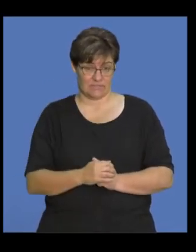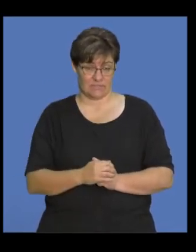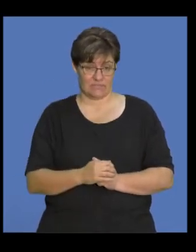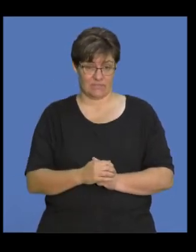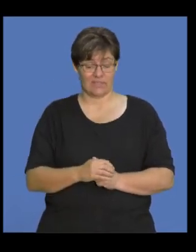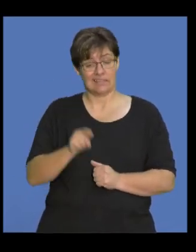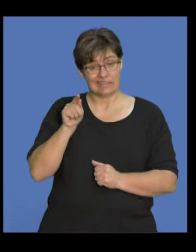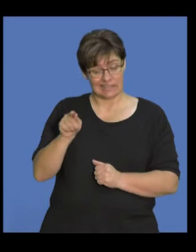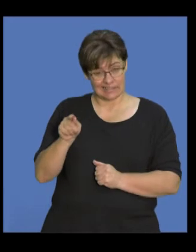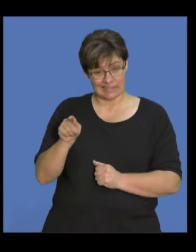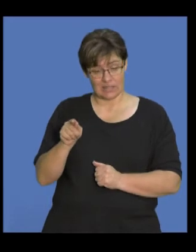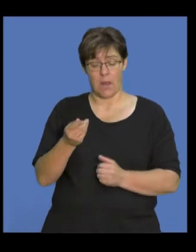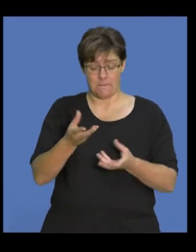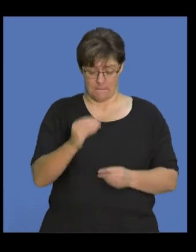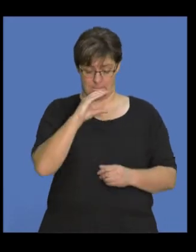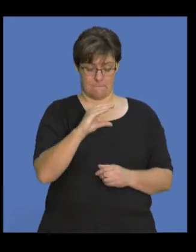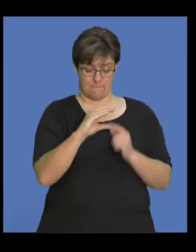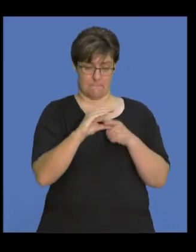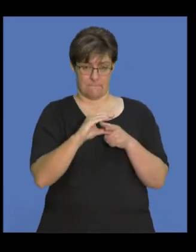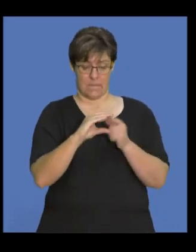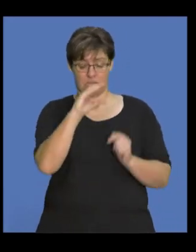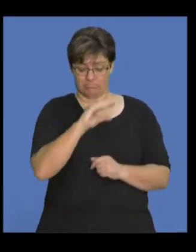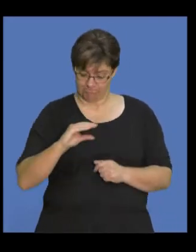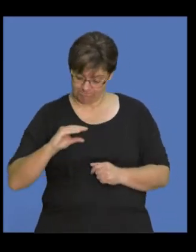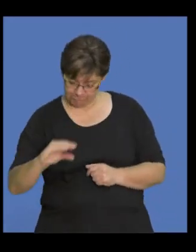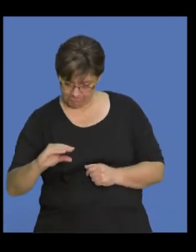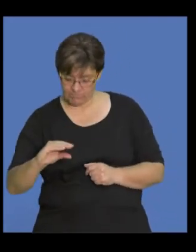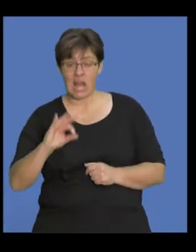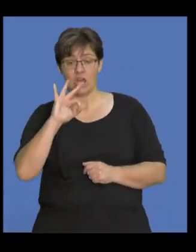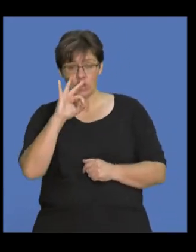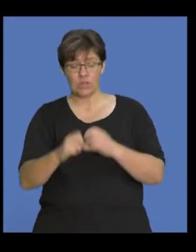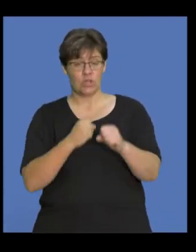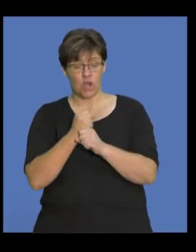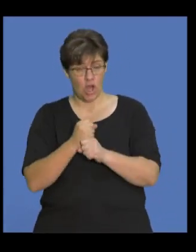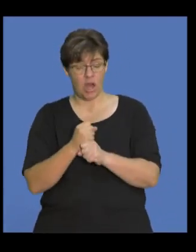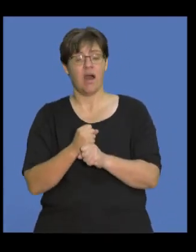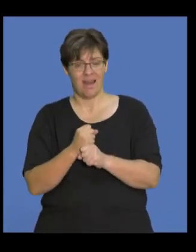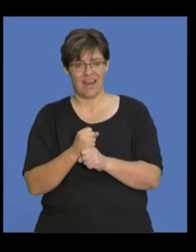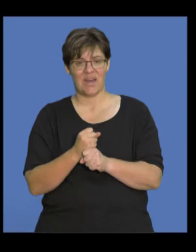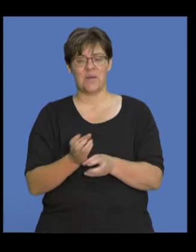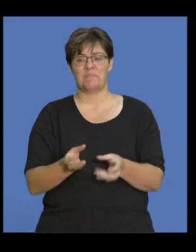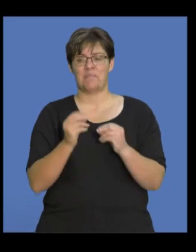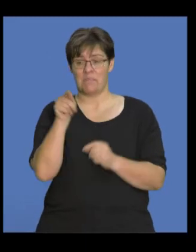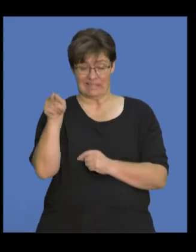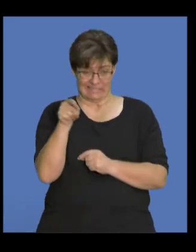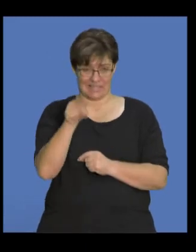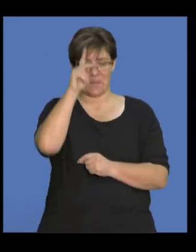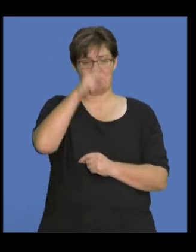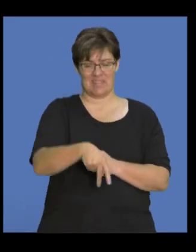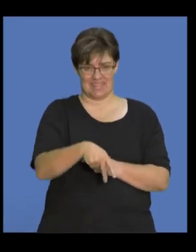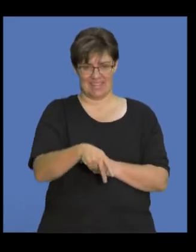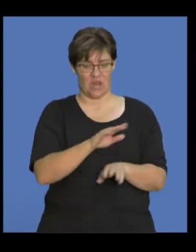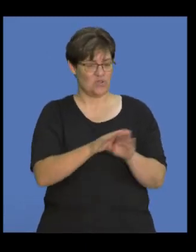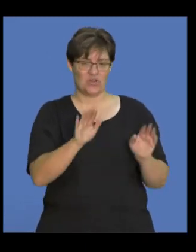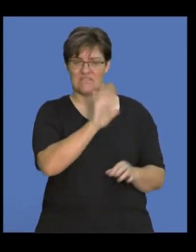649,800. That's what now he has. So for the next 3 years, this we take it as our P value